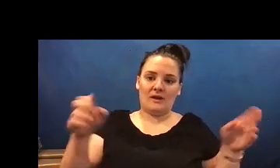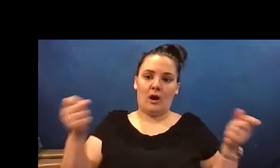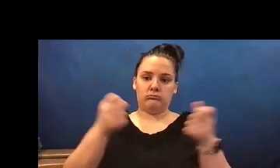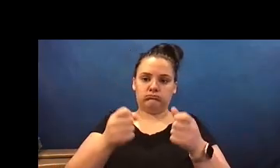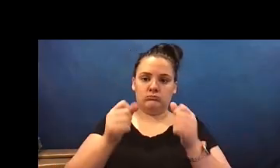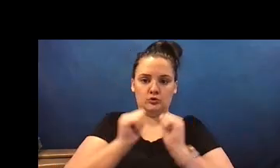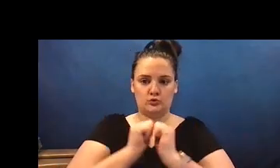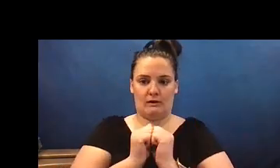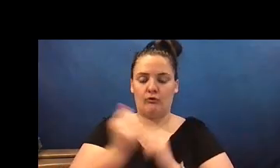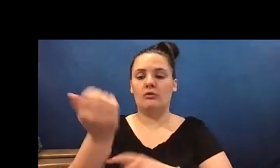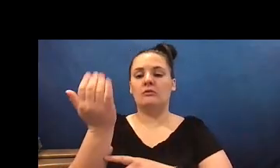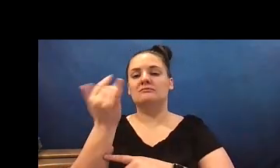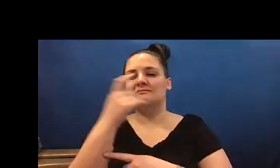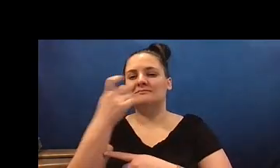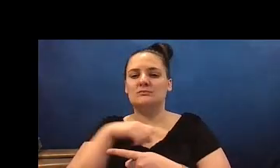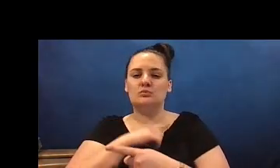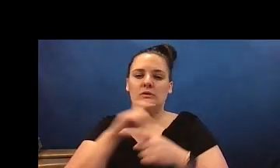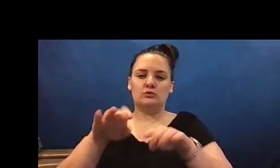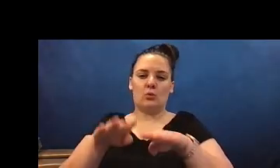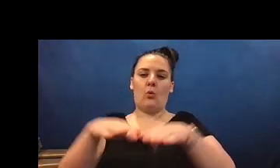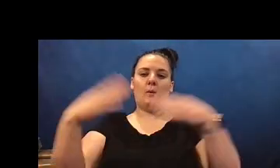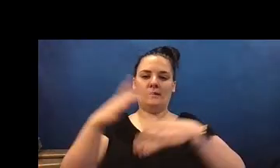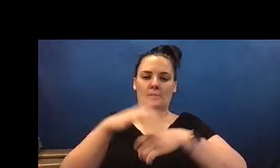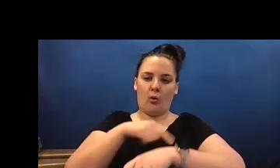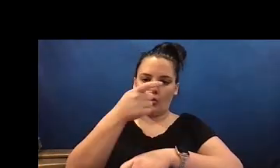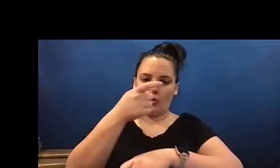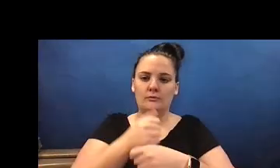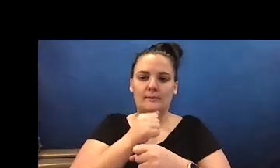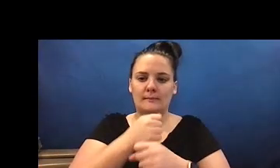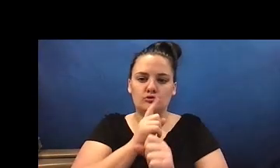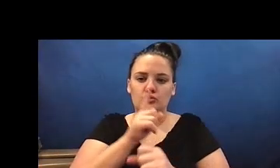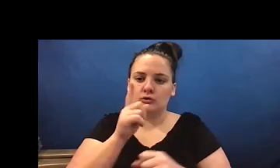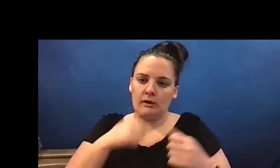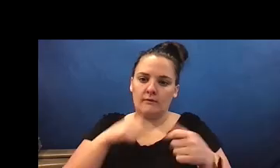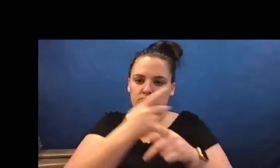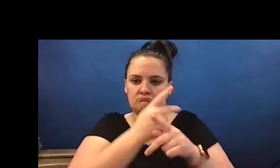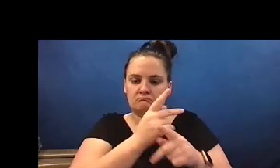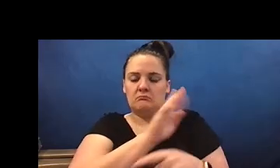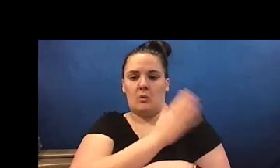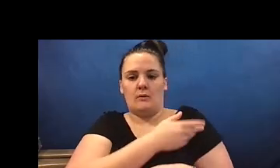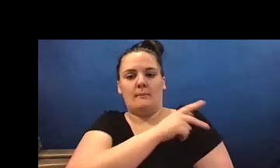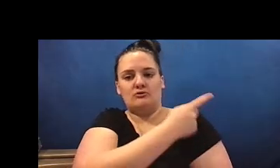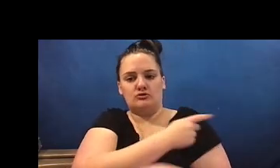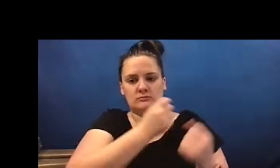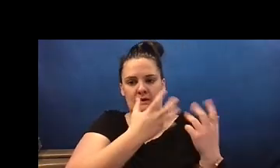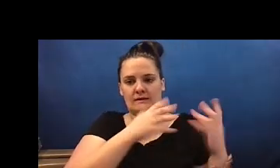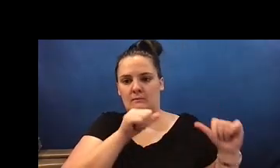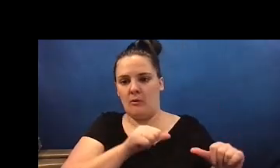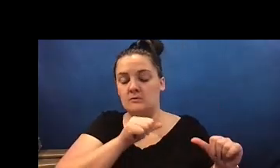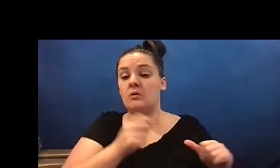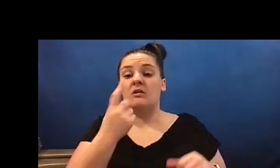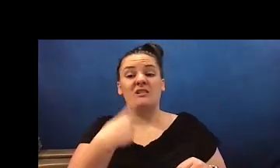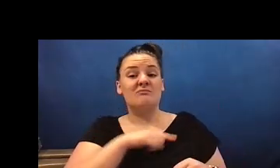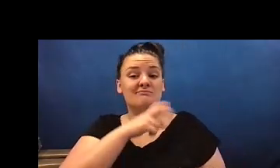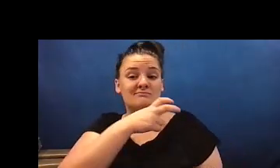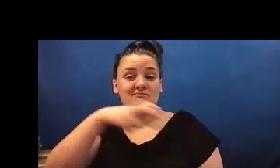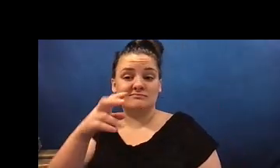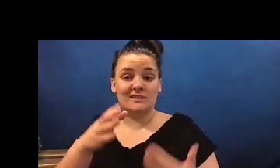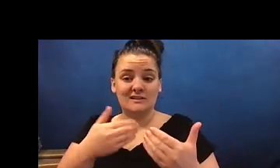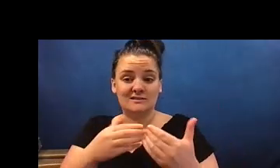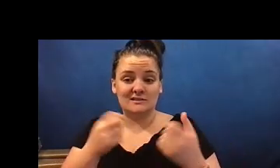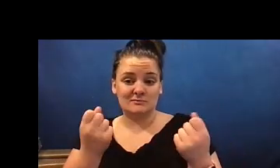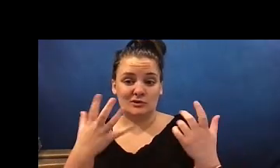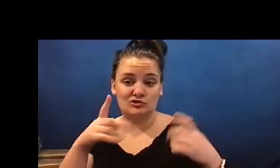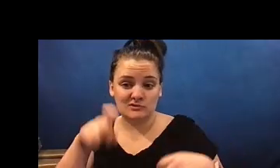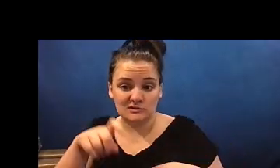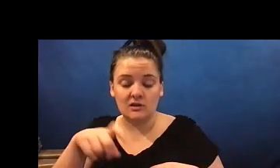patients delivering in Brush as we can. And then we try to make it really easy for them to transfer as needed. But really looking at access